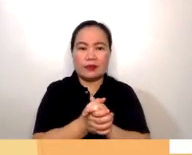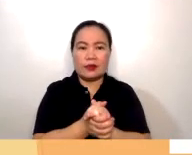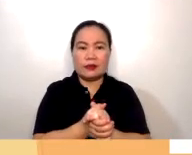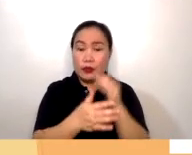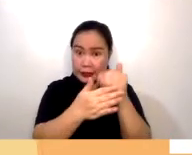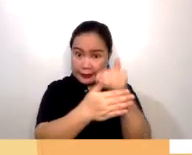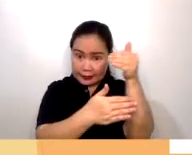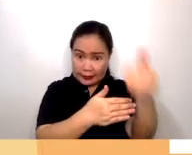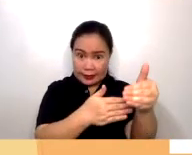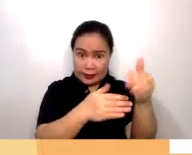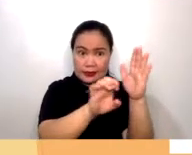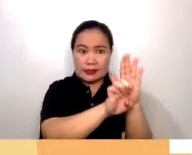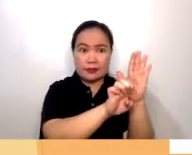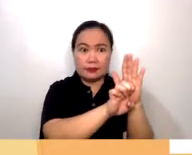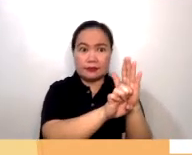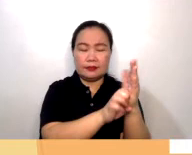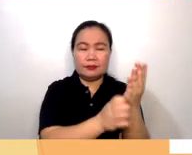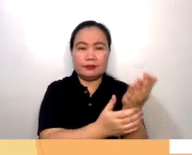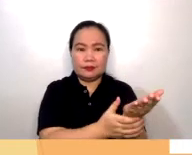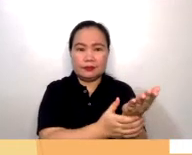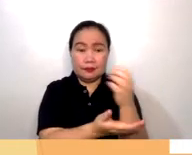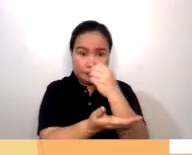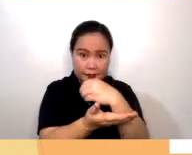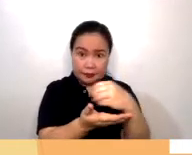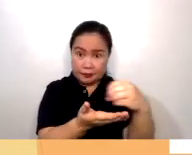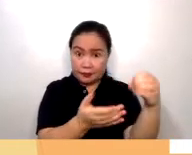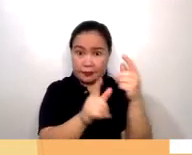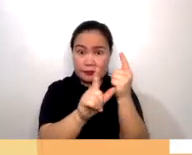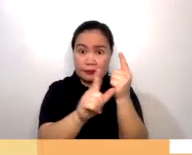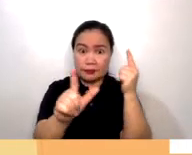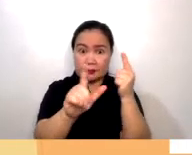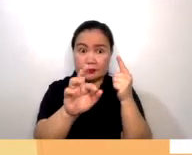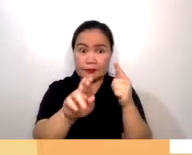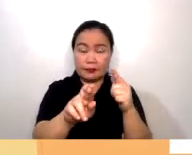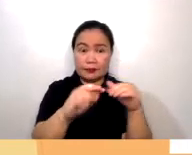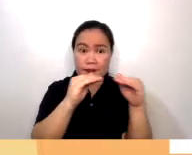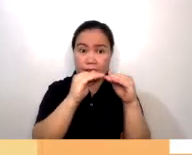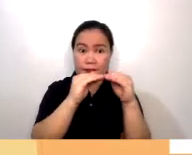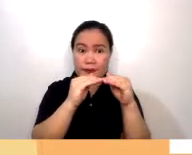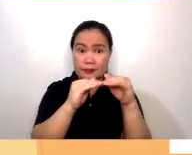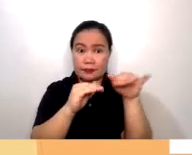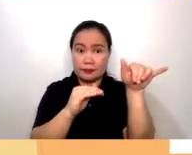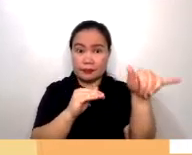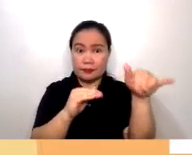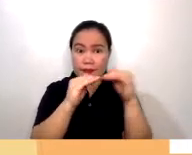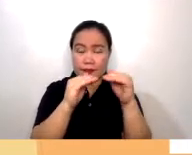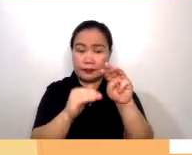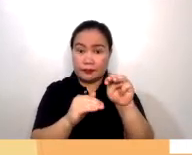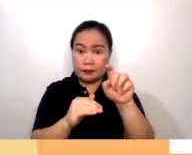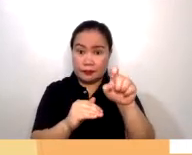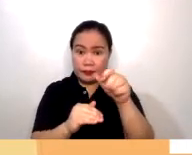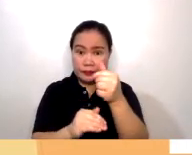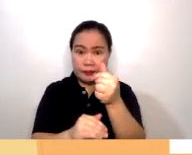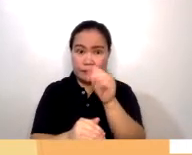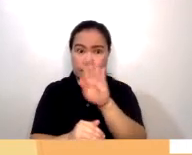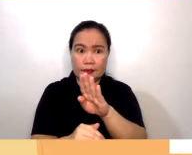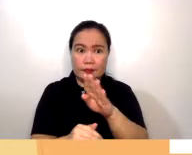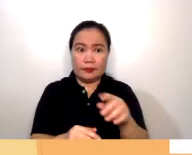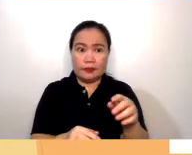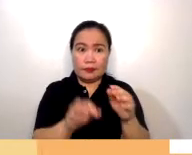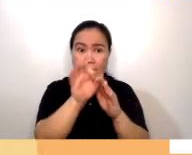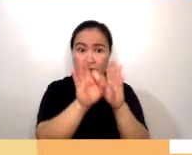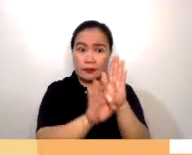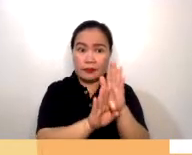For our next example, write the linear equation y equals mx plus b in the